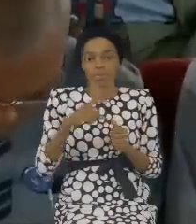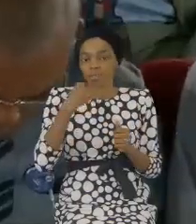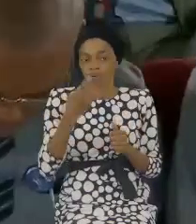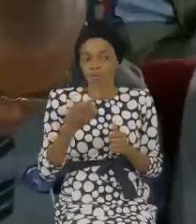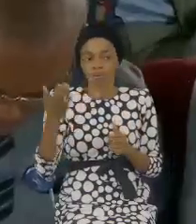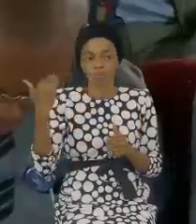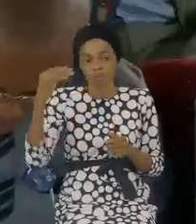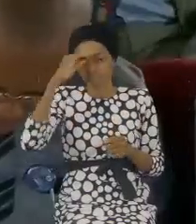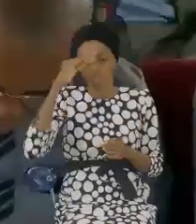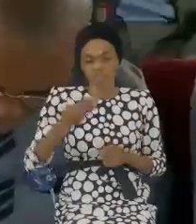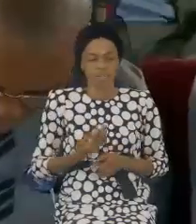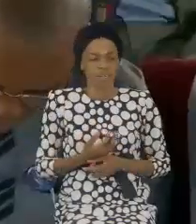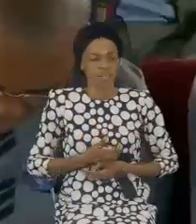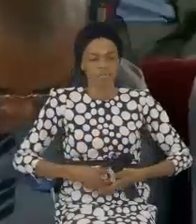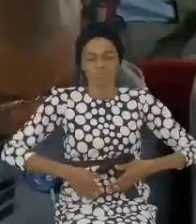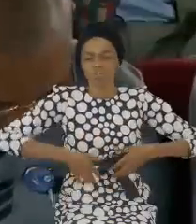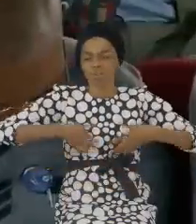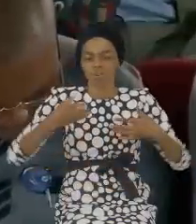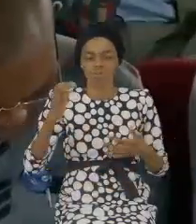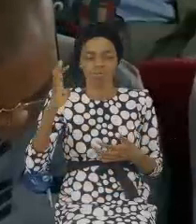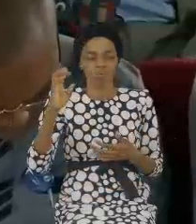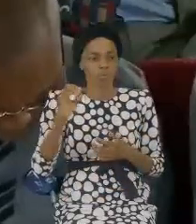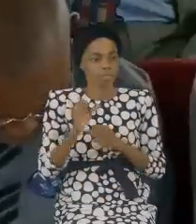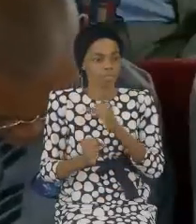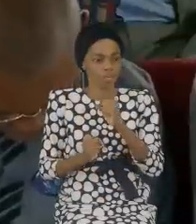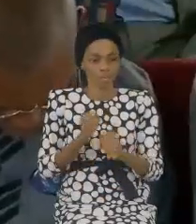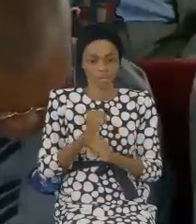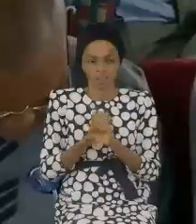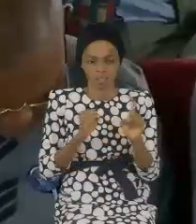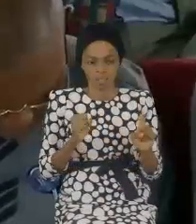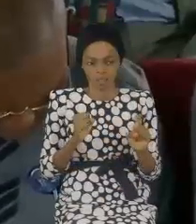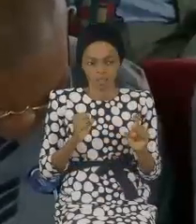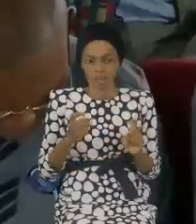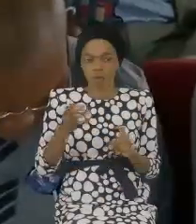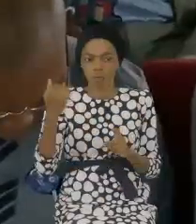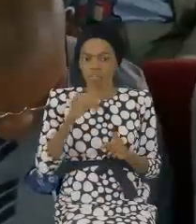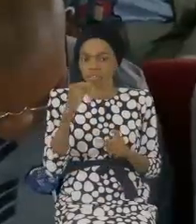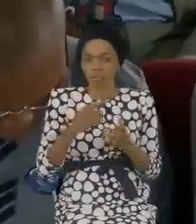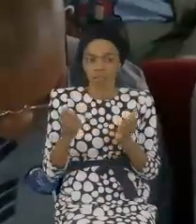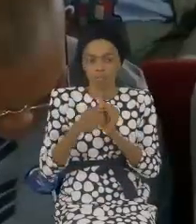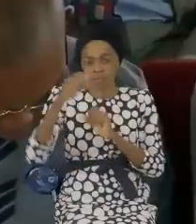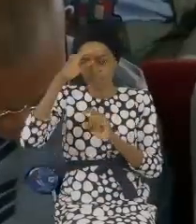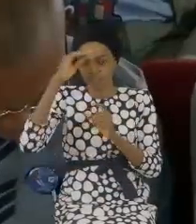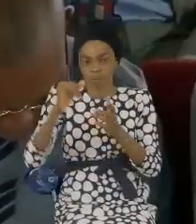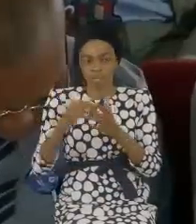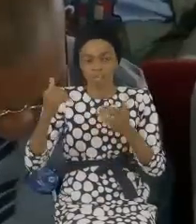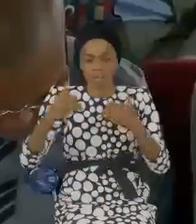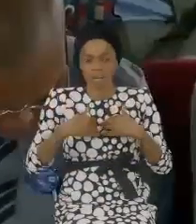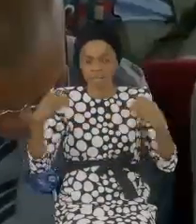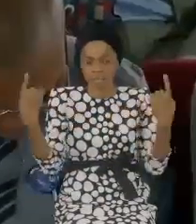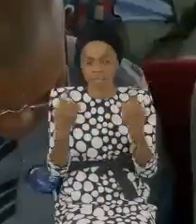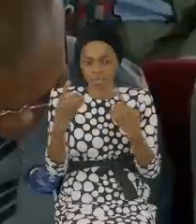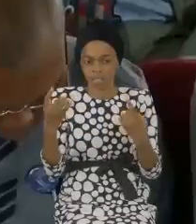whom was he grieved those 40 years? Was it not with them that had